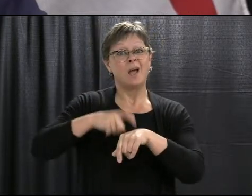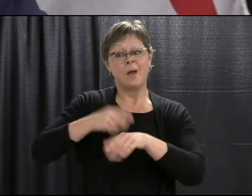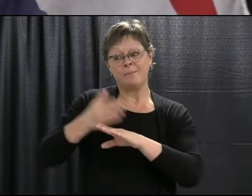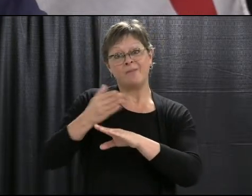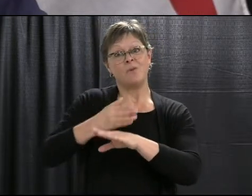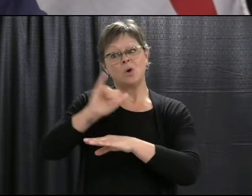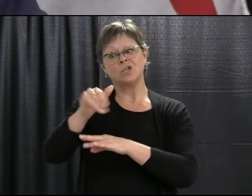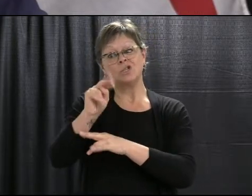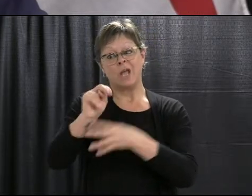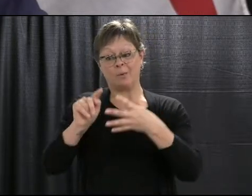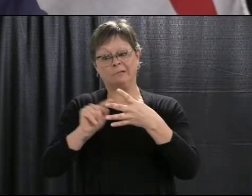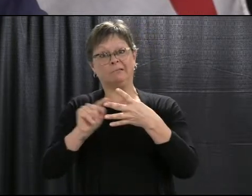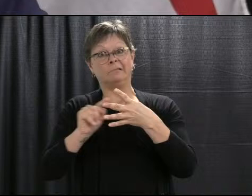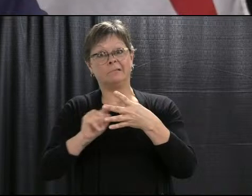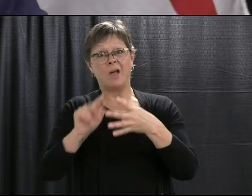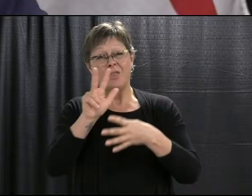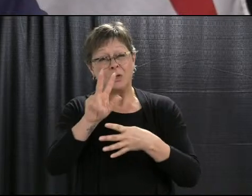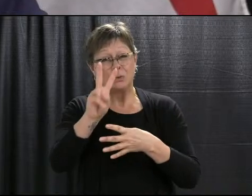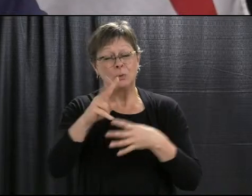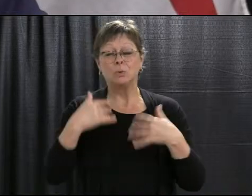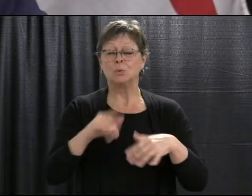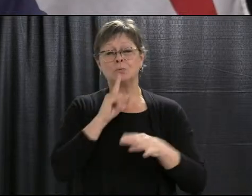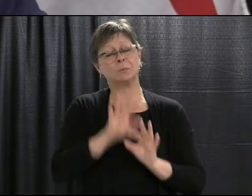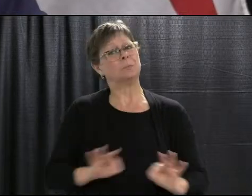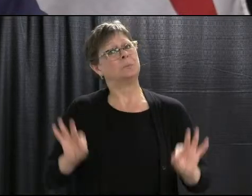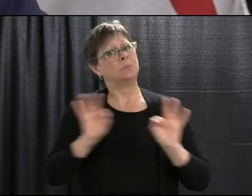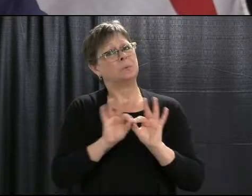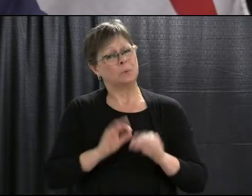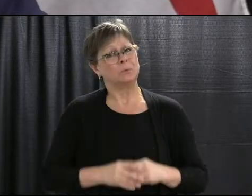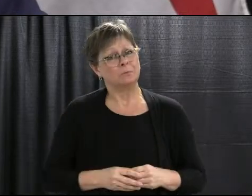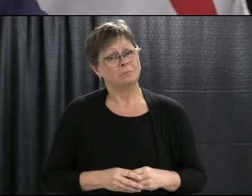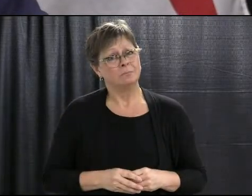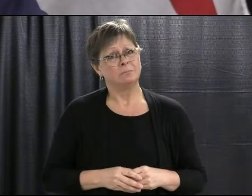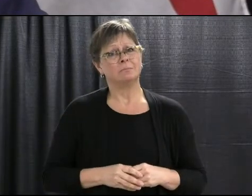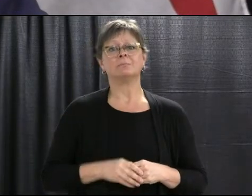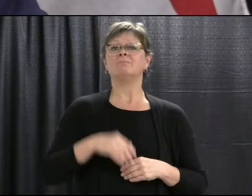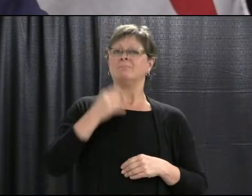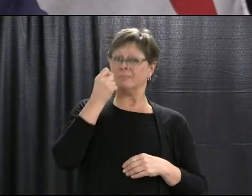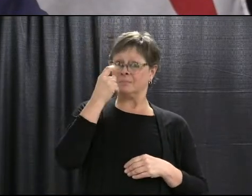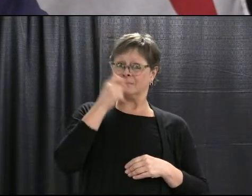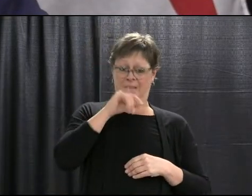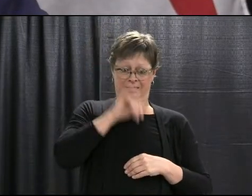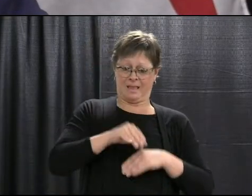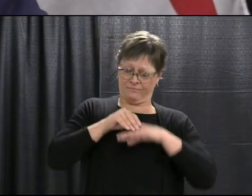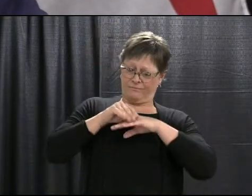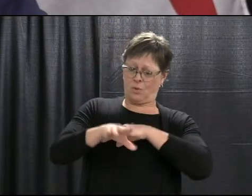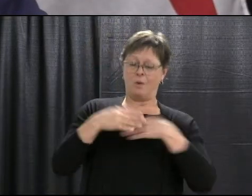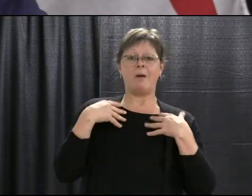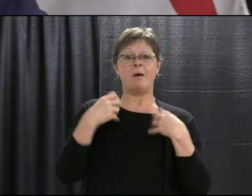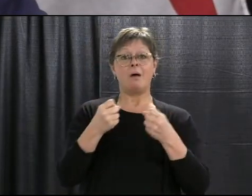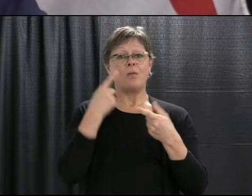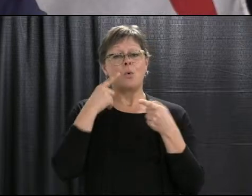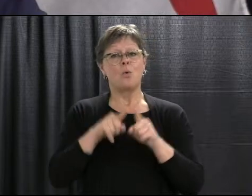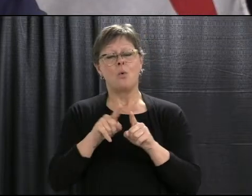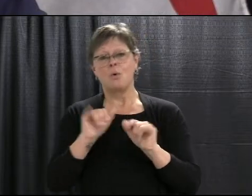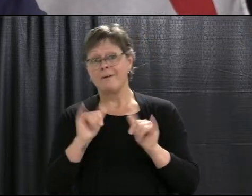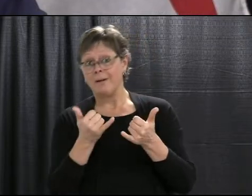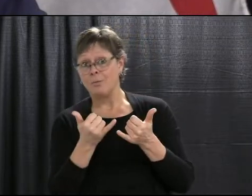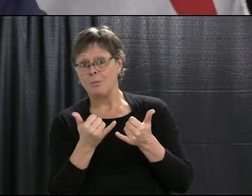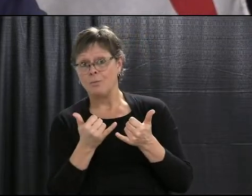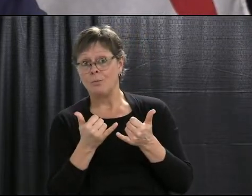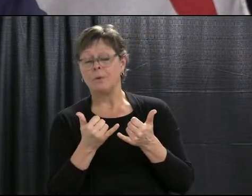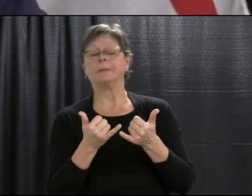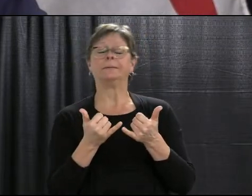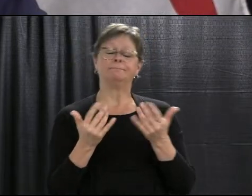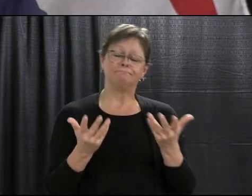me is really important. How did it influence the Health Accord? And again, this is